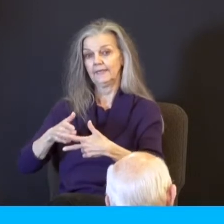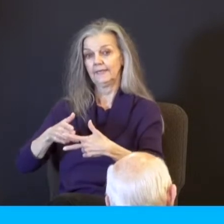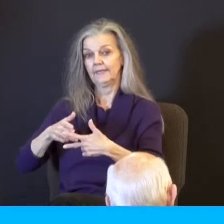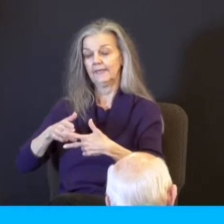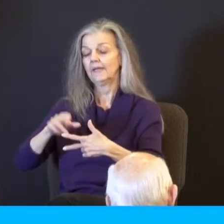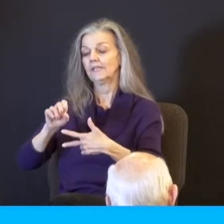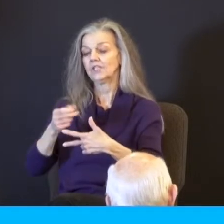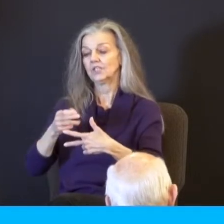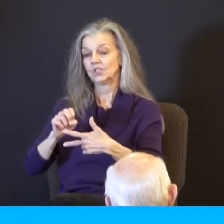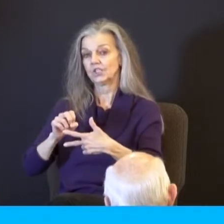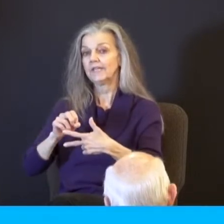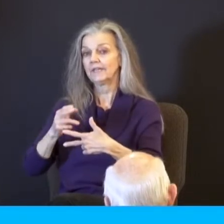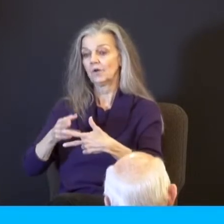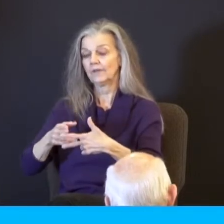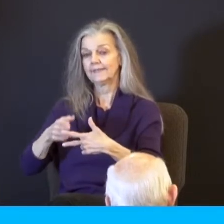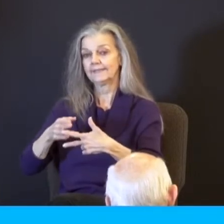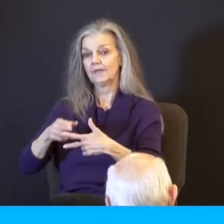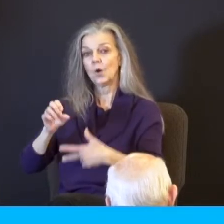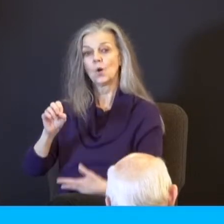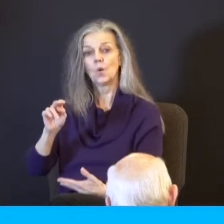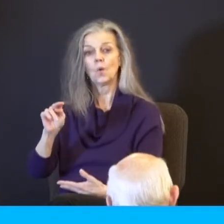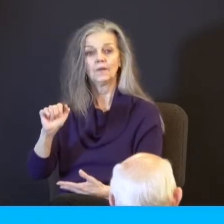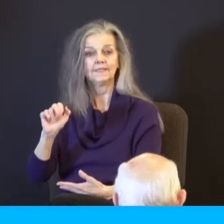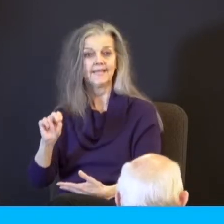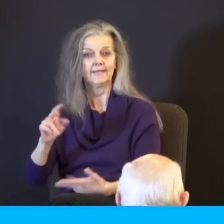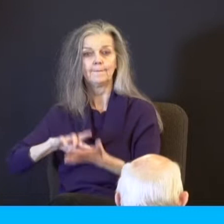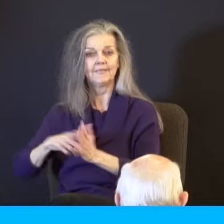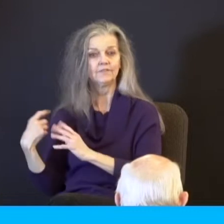4, she called his name Onan, which is strong.